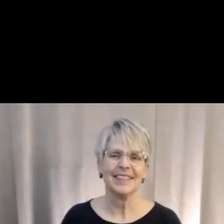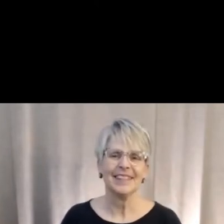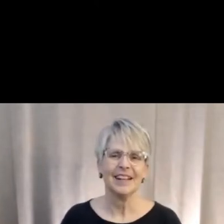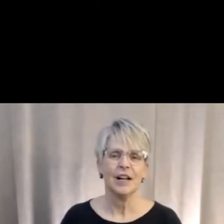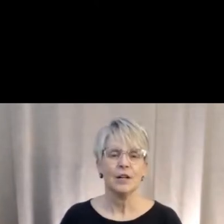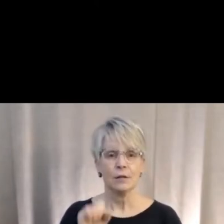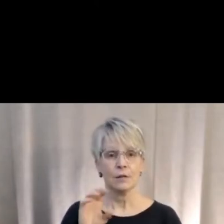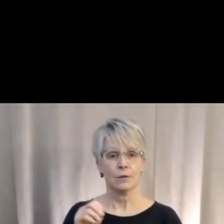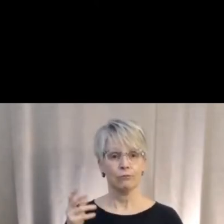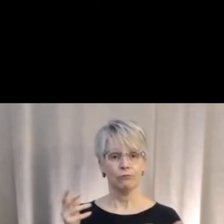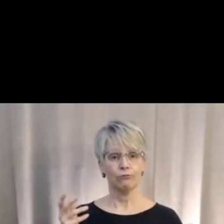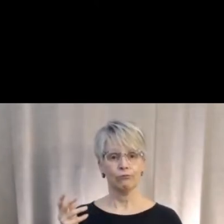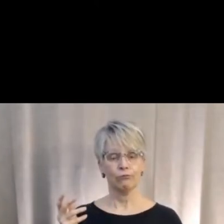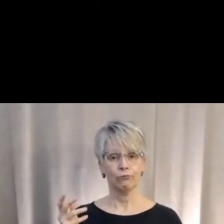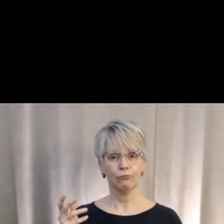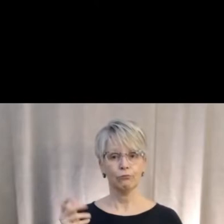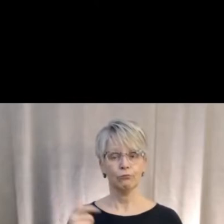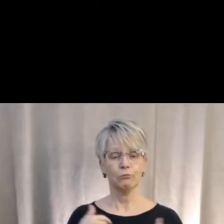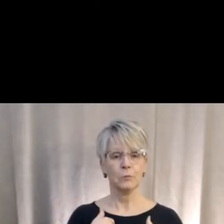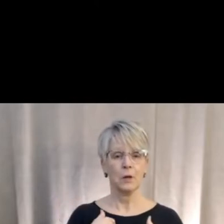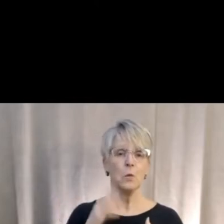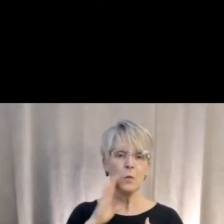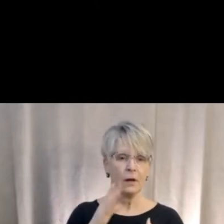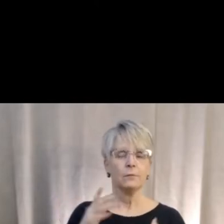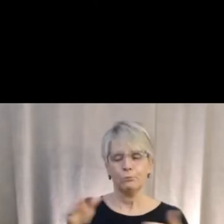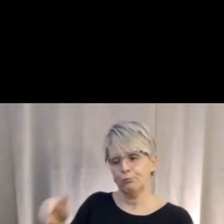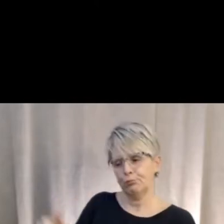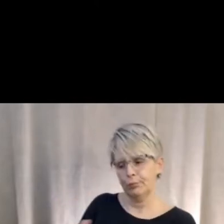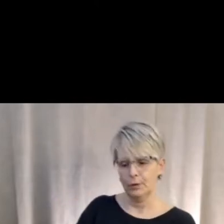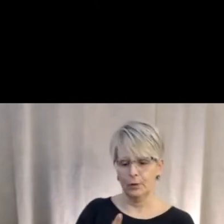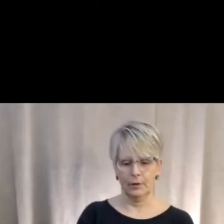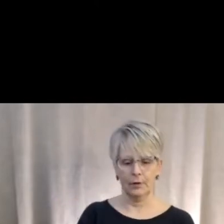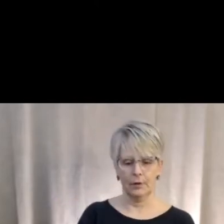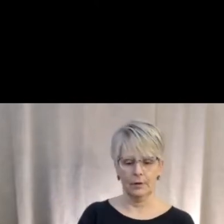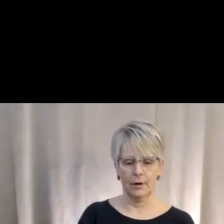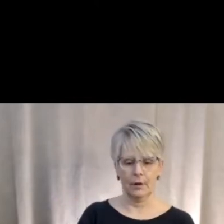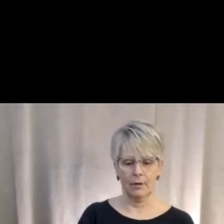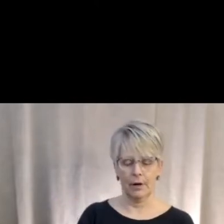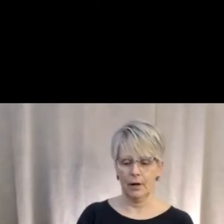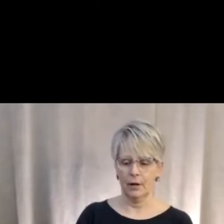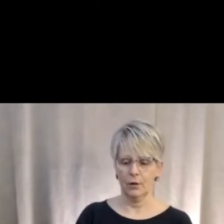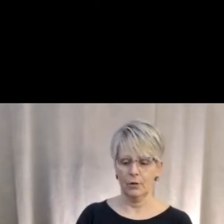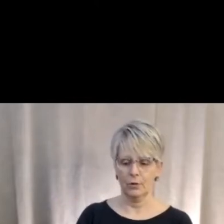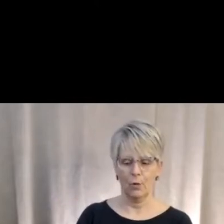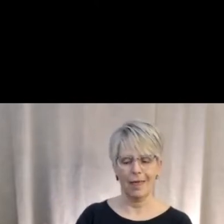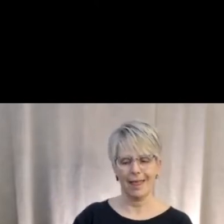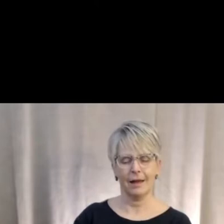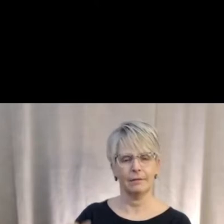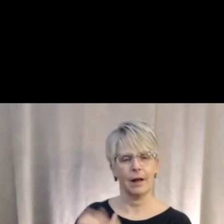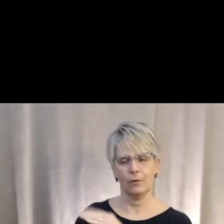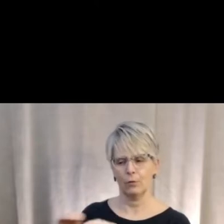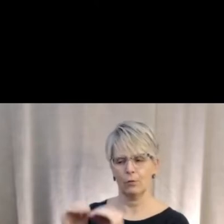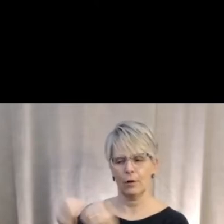So I'm going to give a little bit of introduction to Derek Snow from No Dog Left Behind.